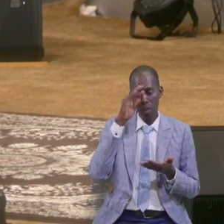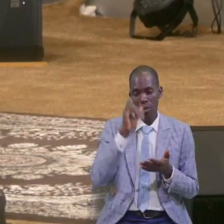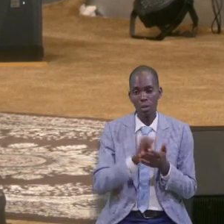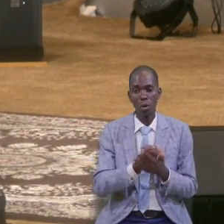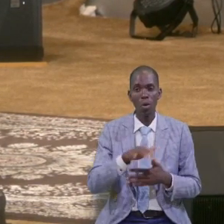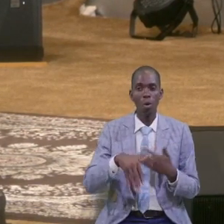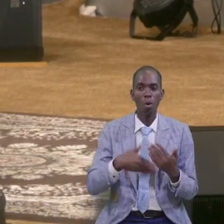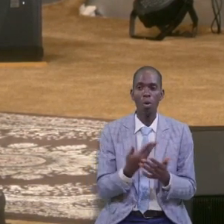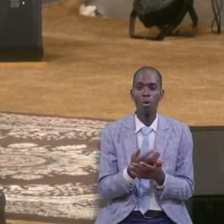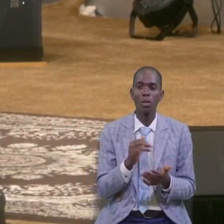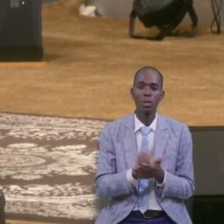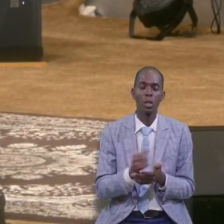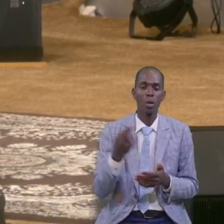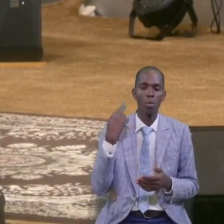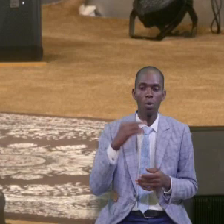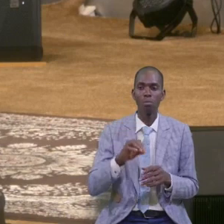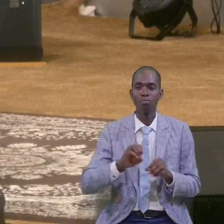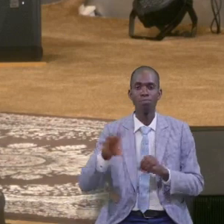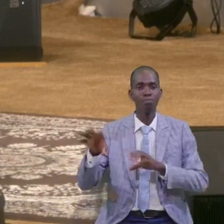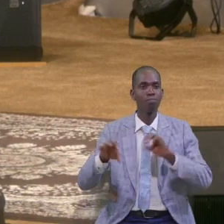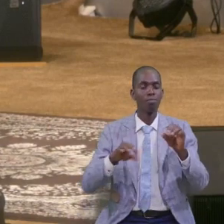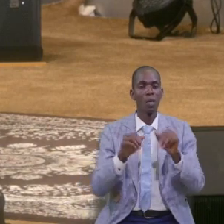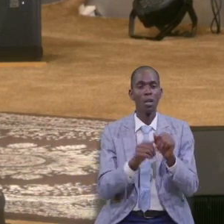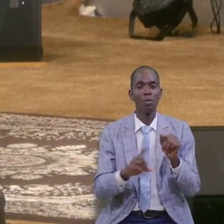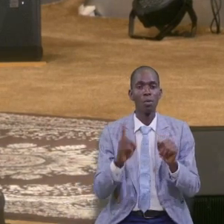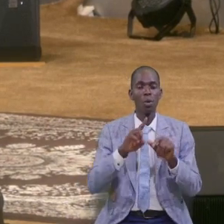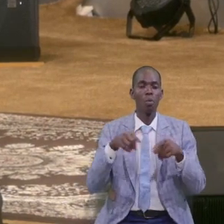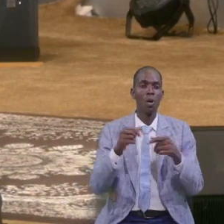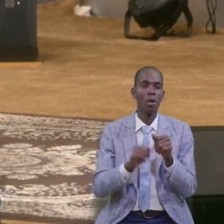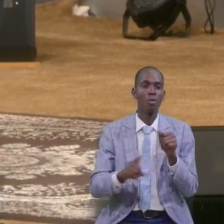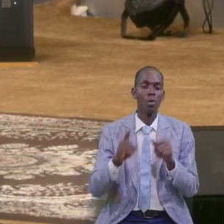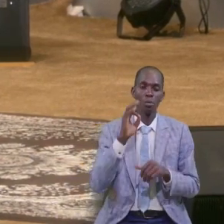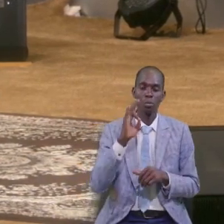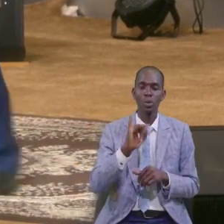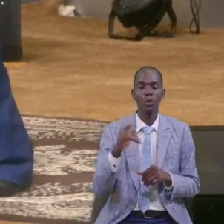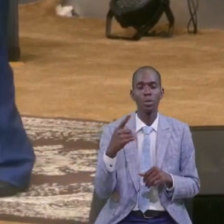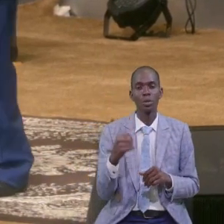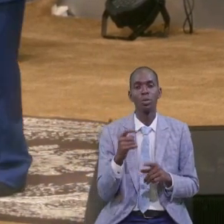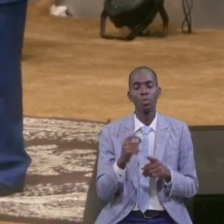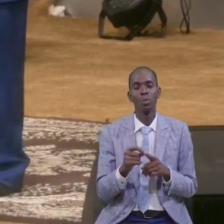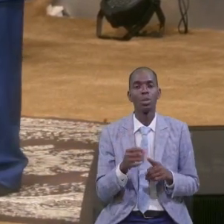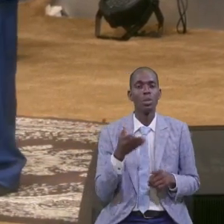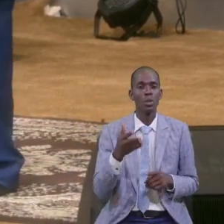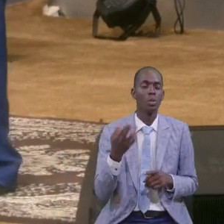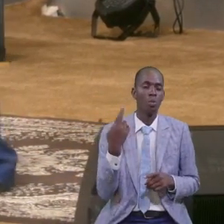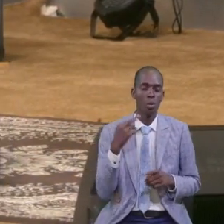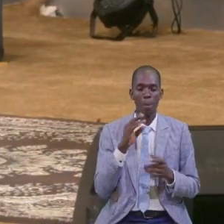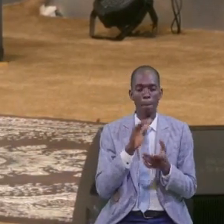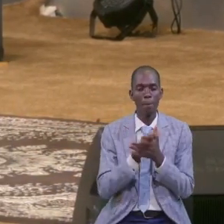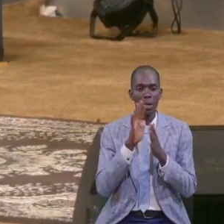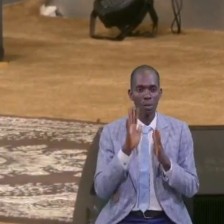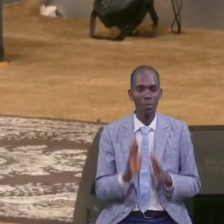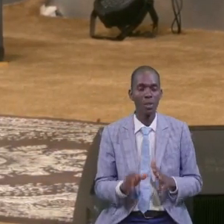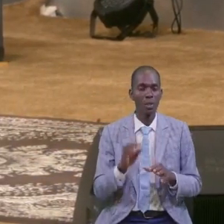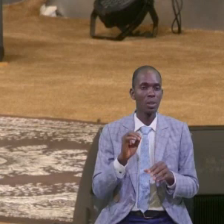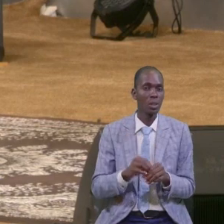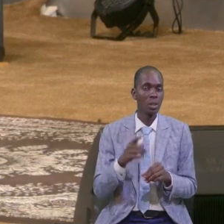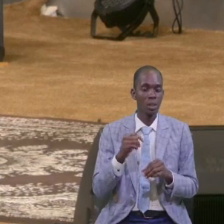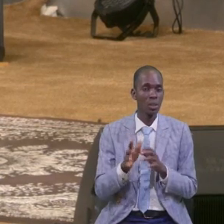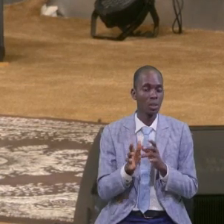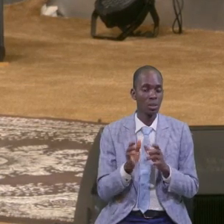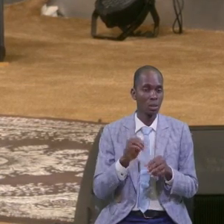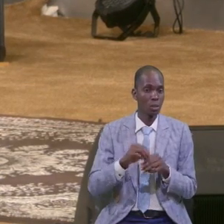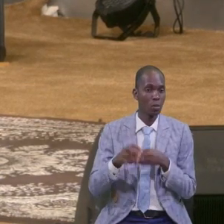abroad went everywhere preaching the word. There were believers and Christians in different parts of the world then, as they